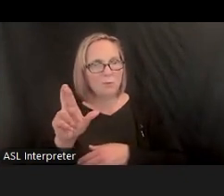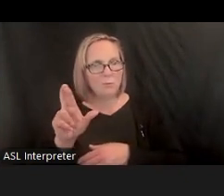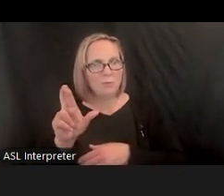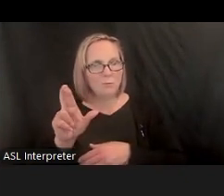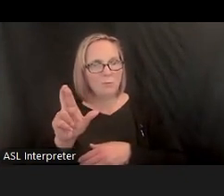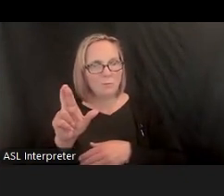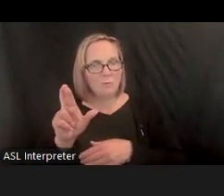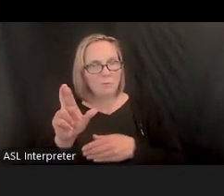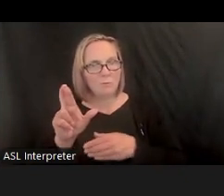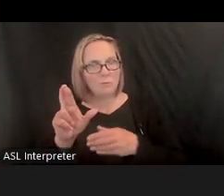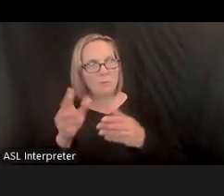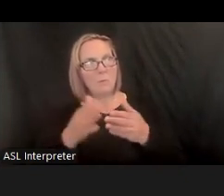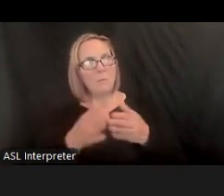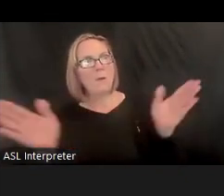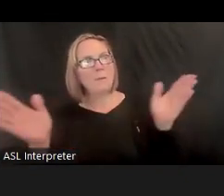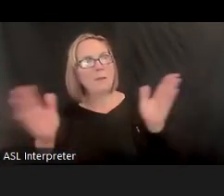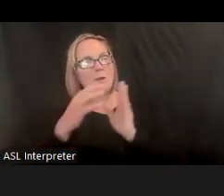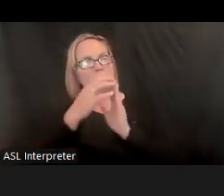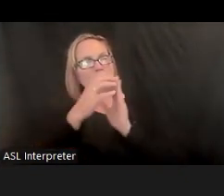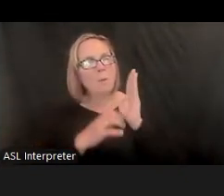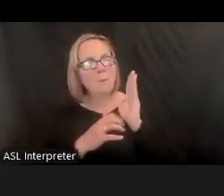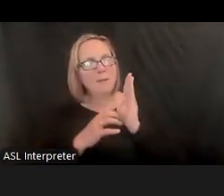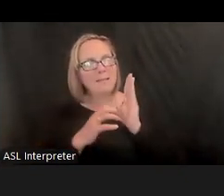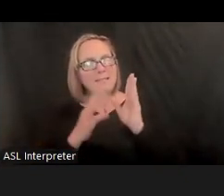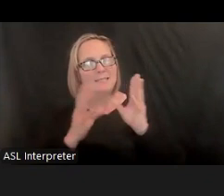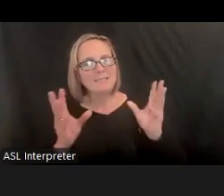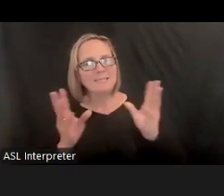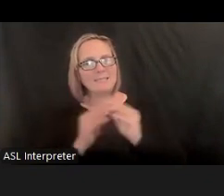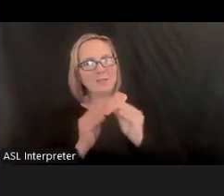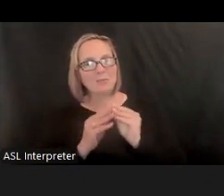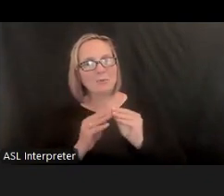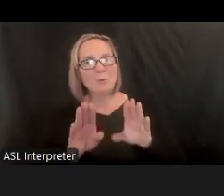public scoping session to have concluded. I look